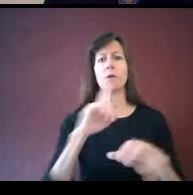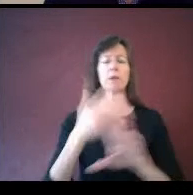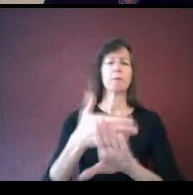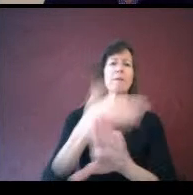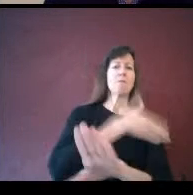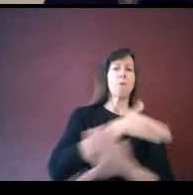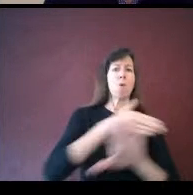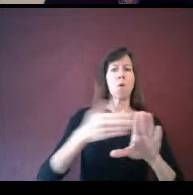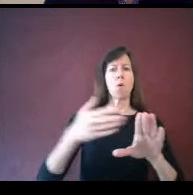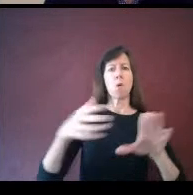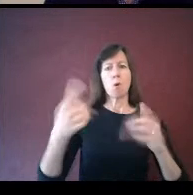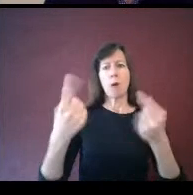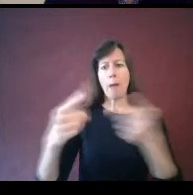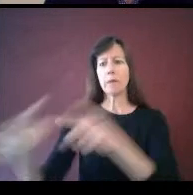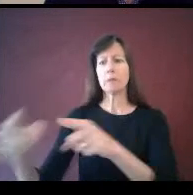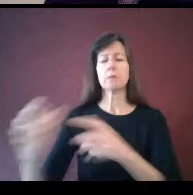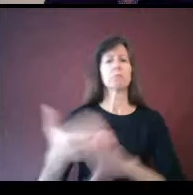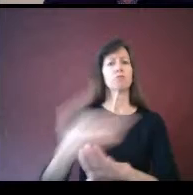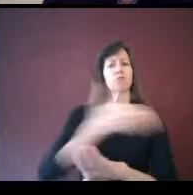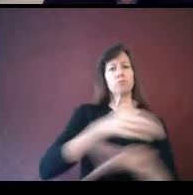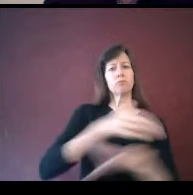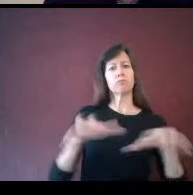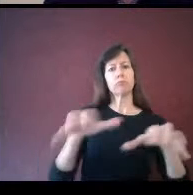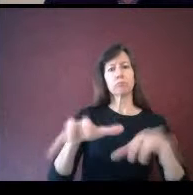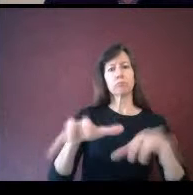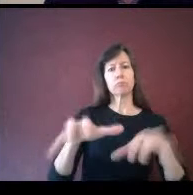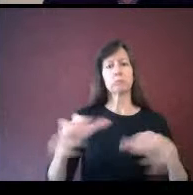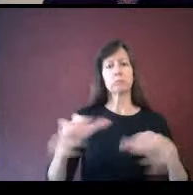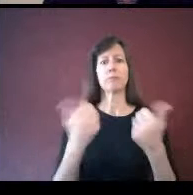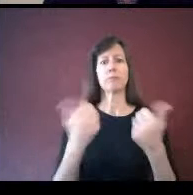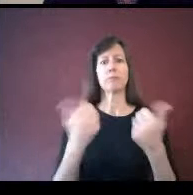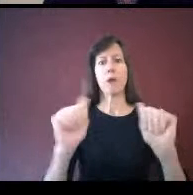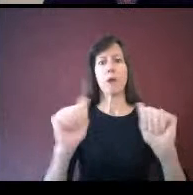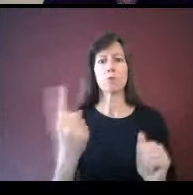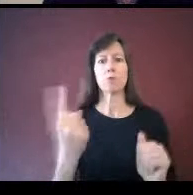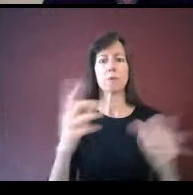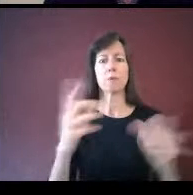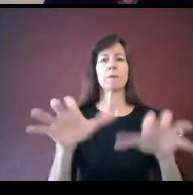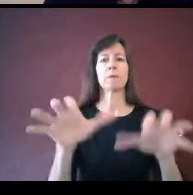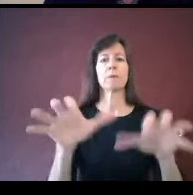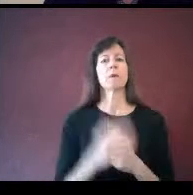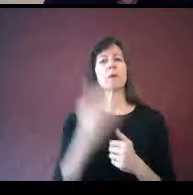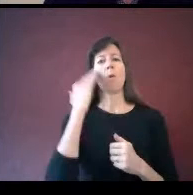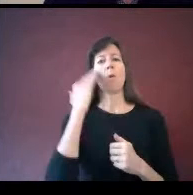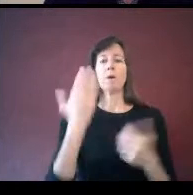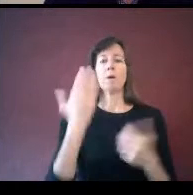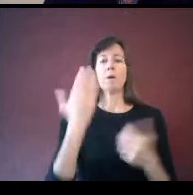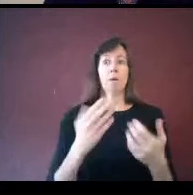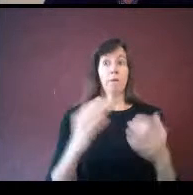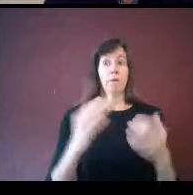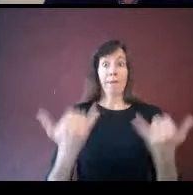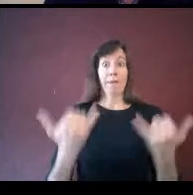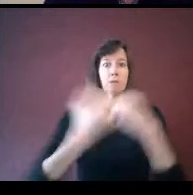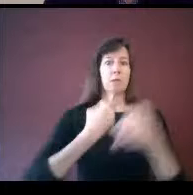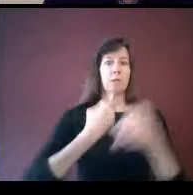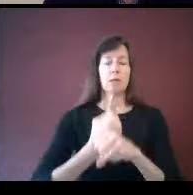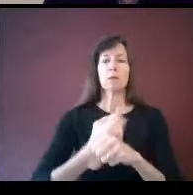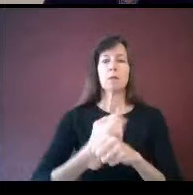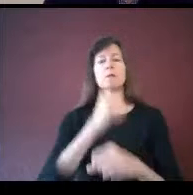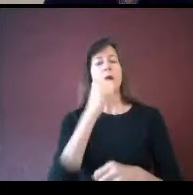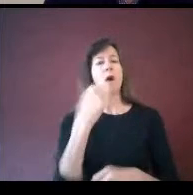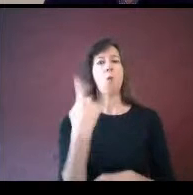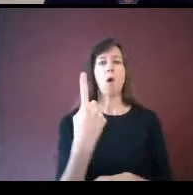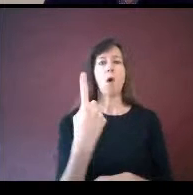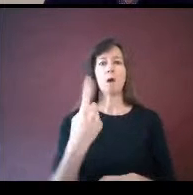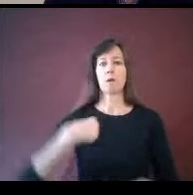a year none of us could have possibly imagined or completely been ready for, but one in which I really think